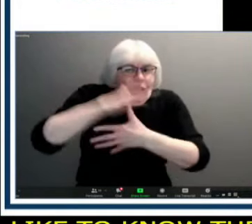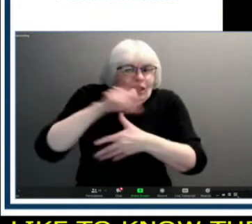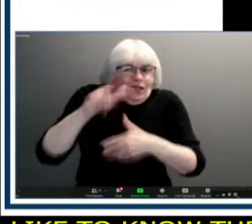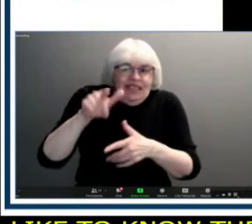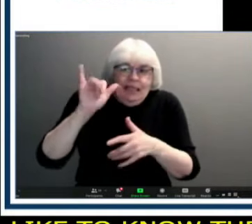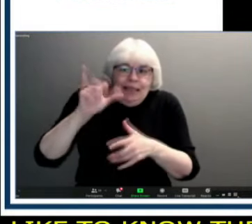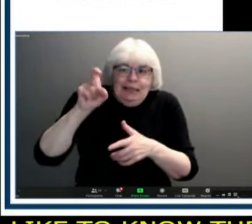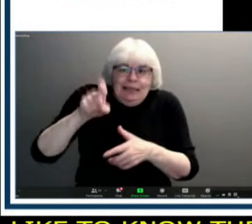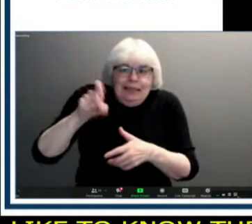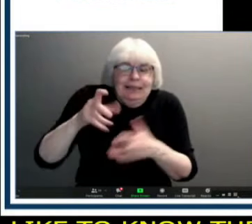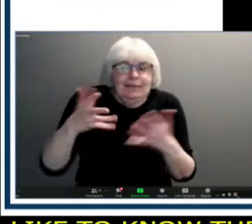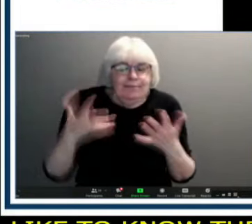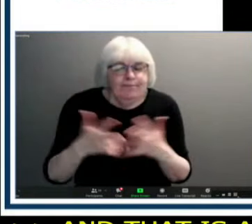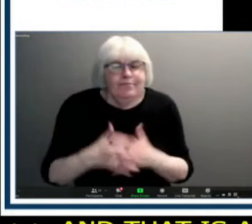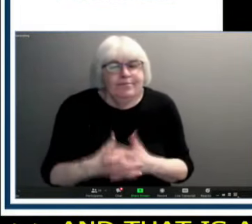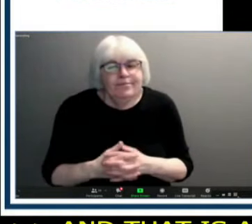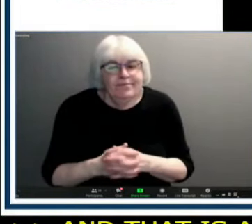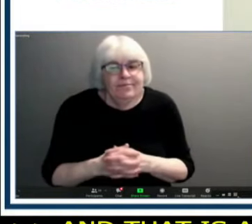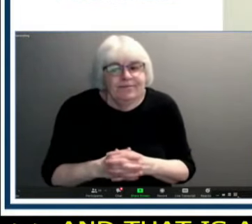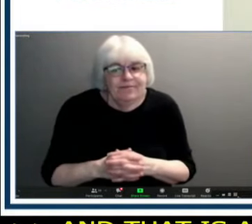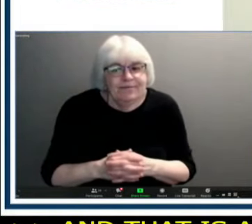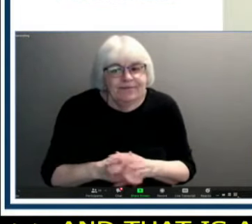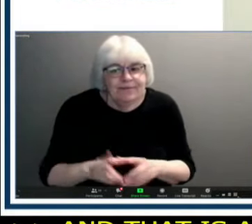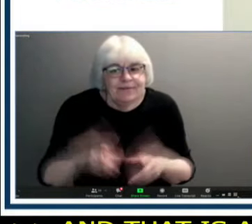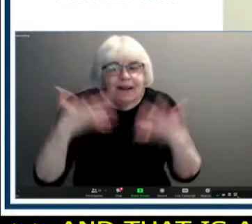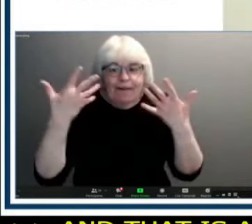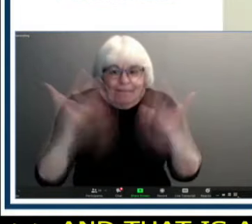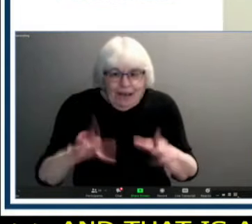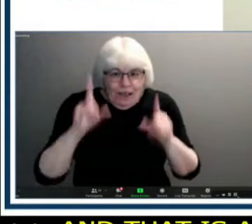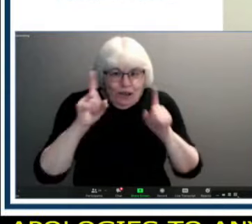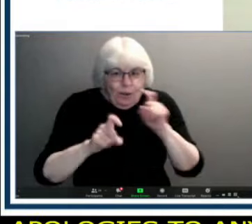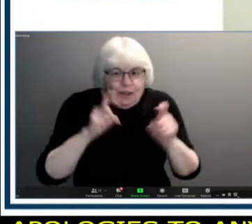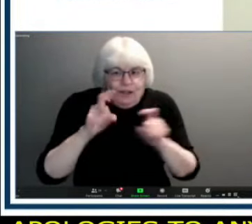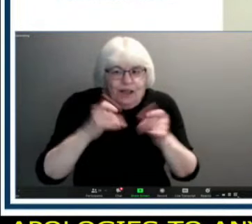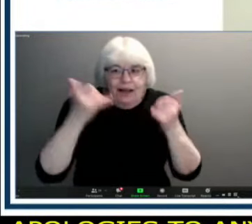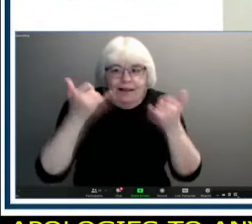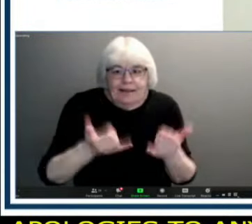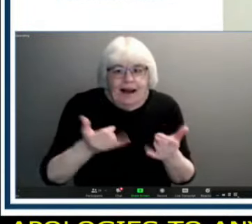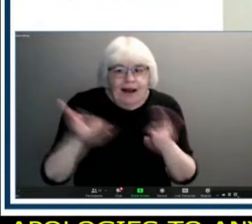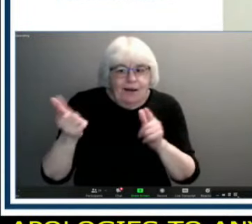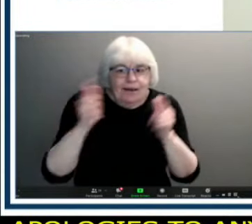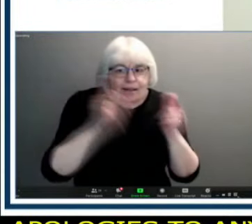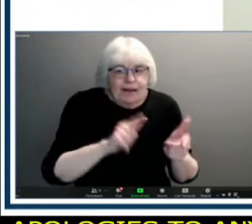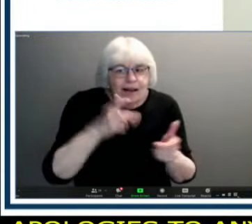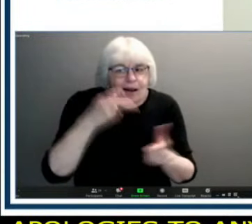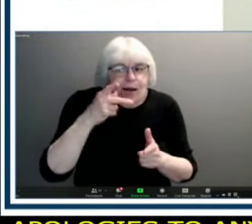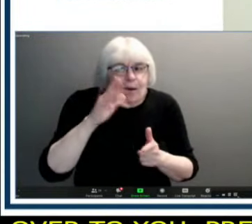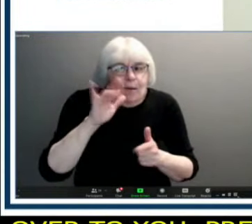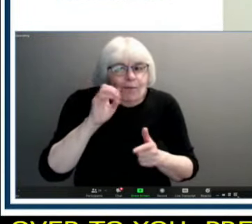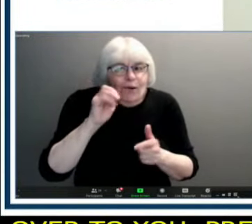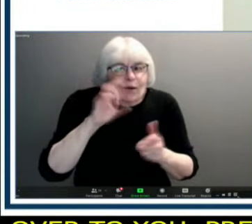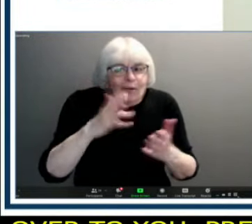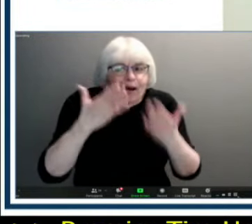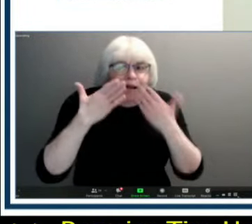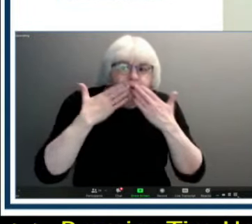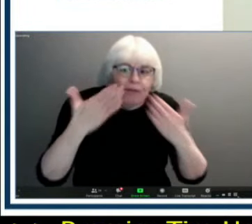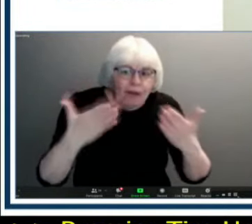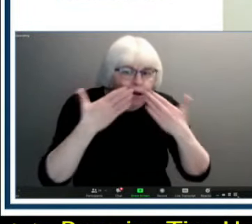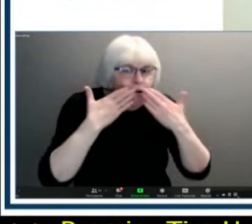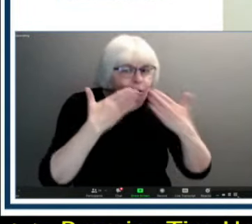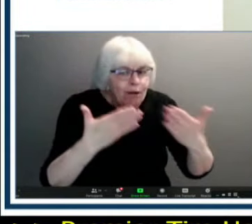to you, Premier, for closing remarks. Well, thank you, Marlon. Thank you, Dr. Strang, and thank you